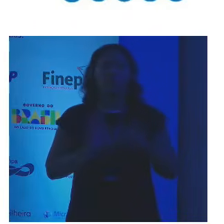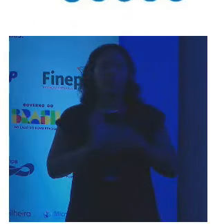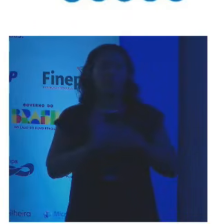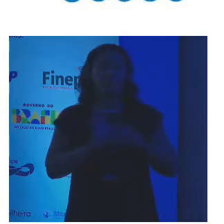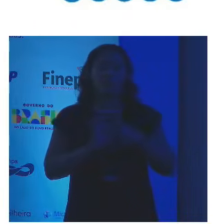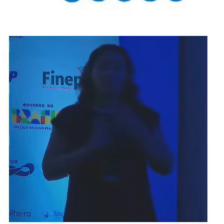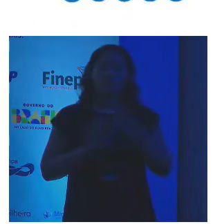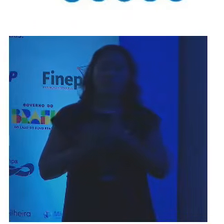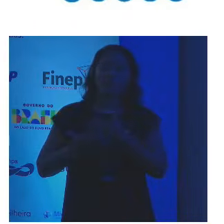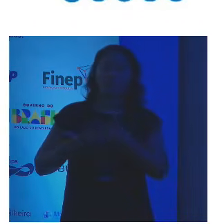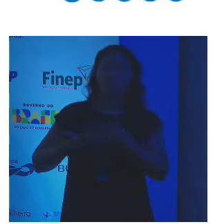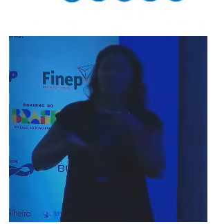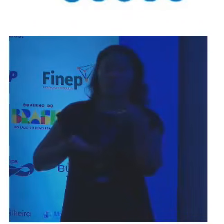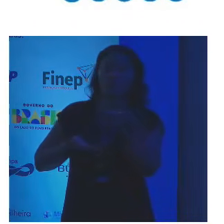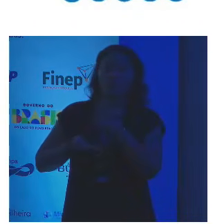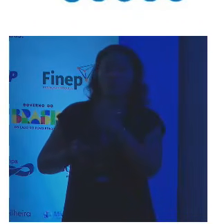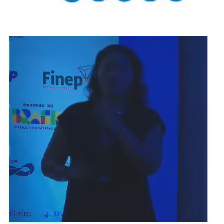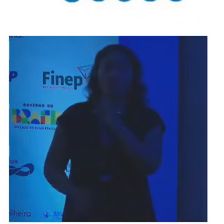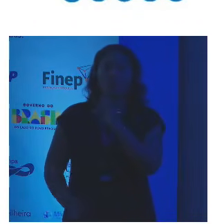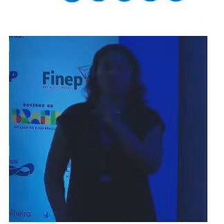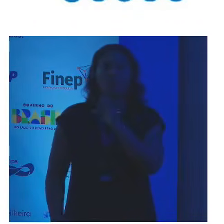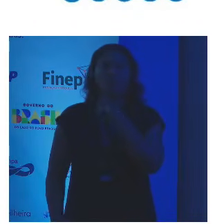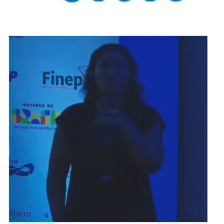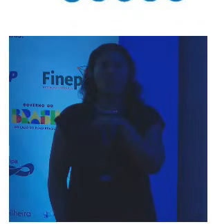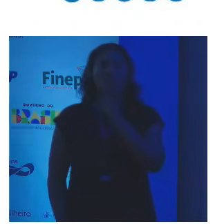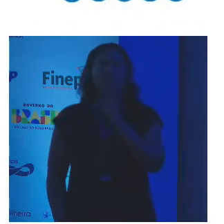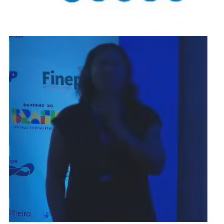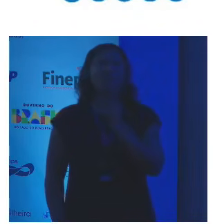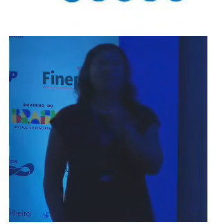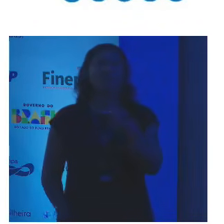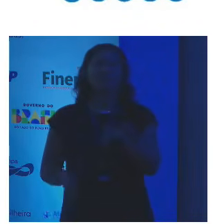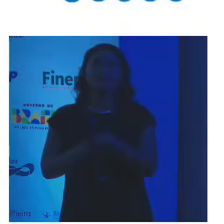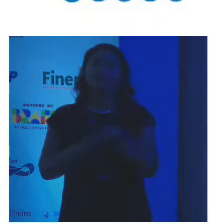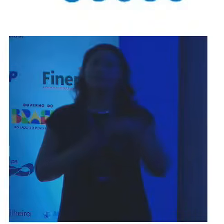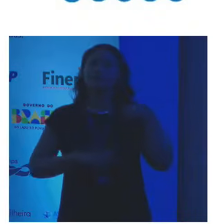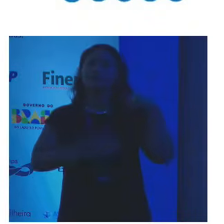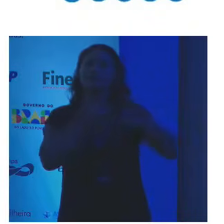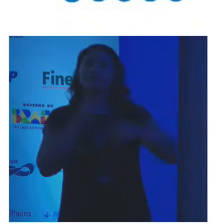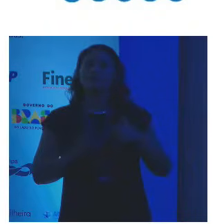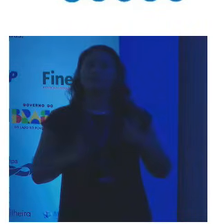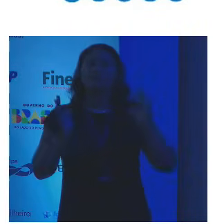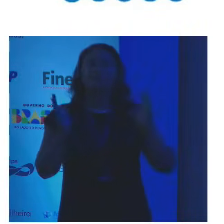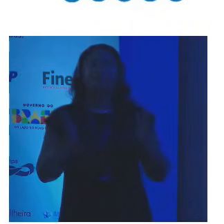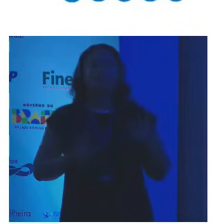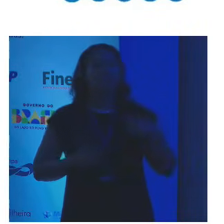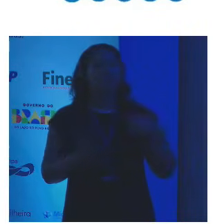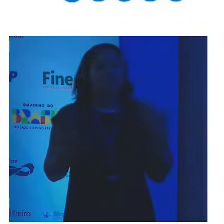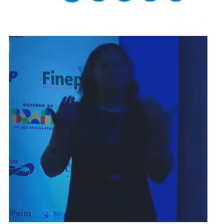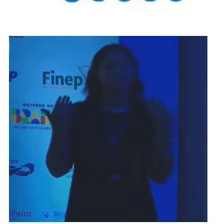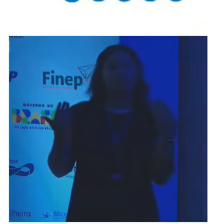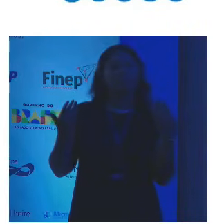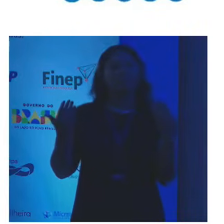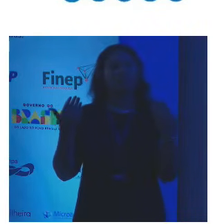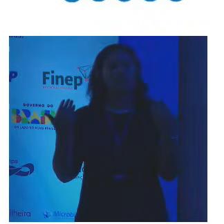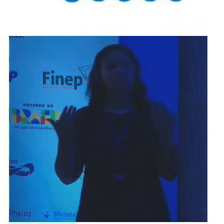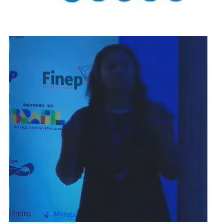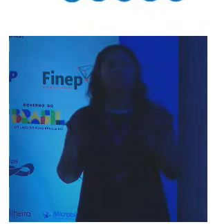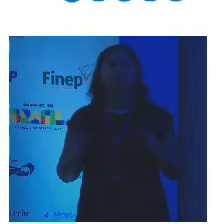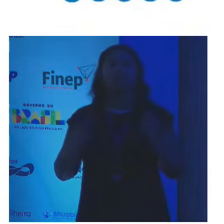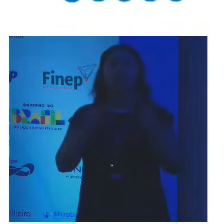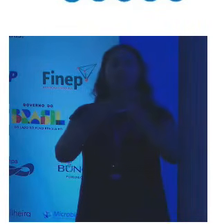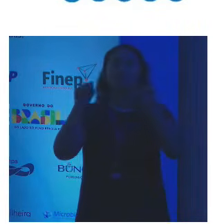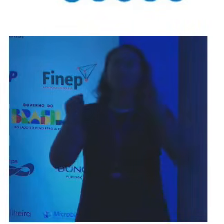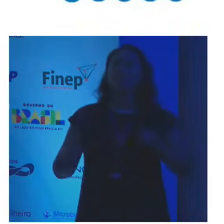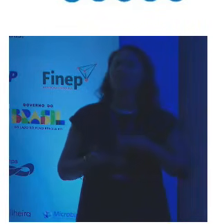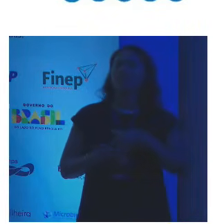community that I was describing. They are already working hard on that, and you're part of it, just to intercompare, assess all these AI-based systems. So we are there, but